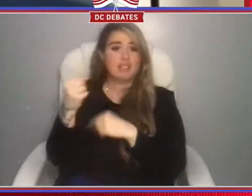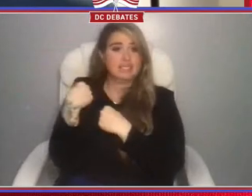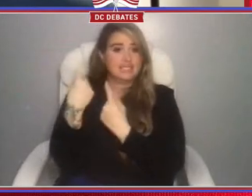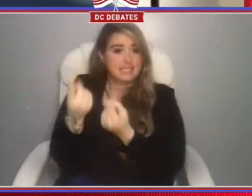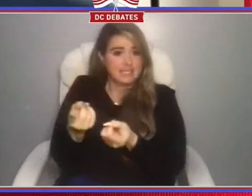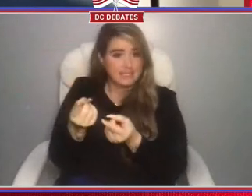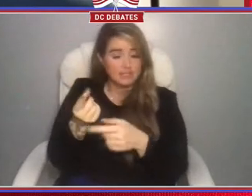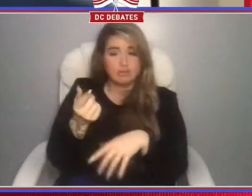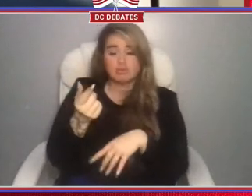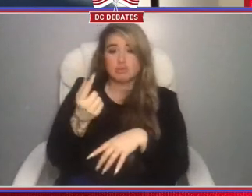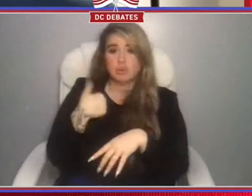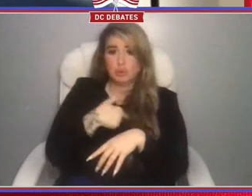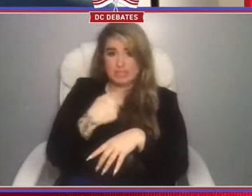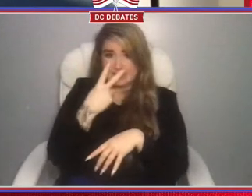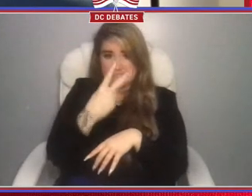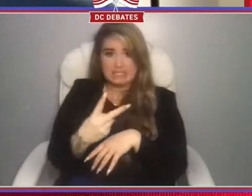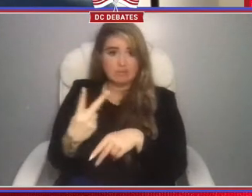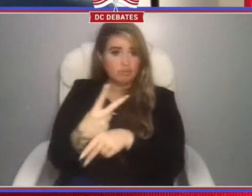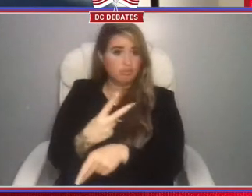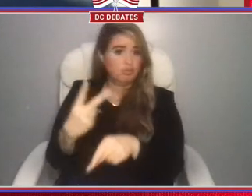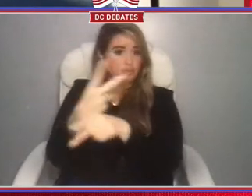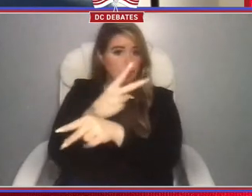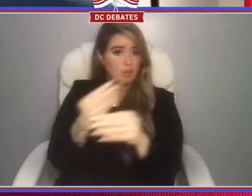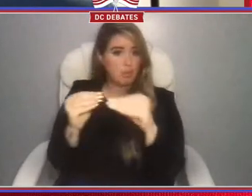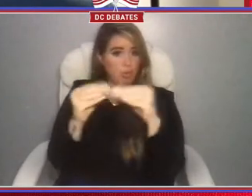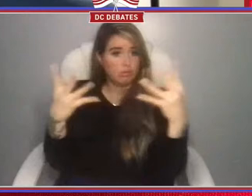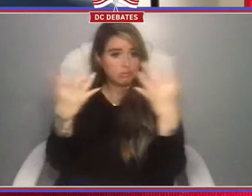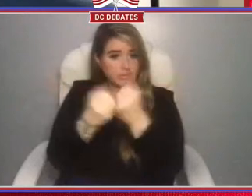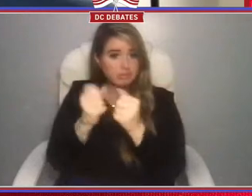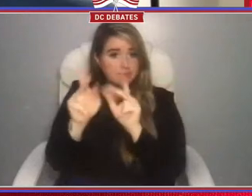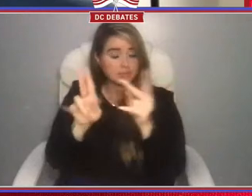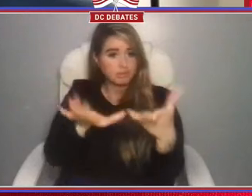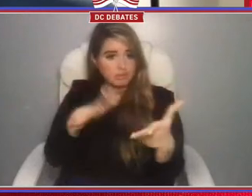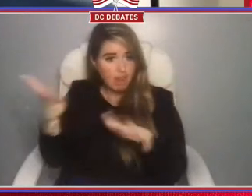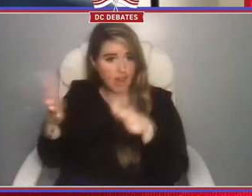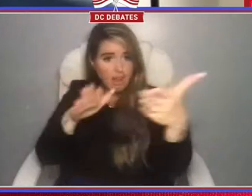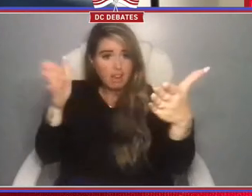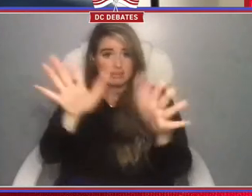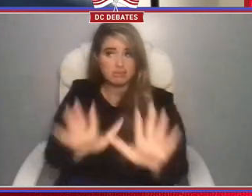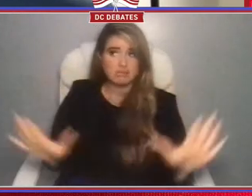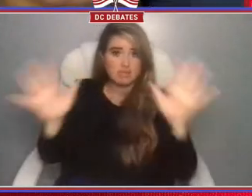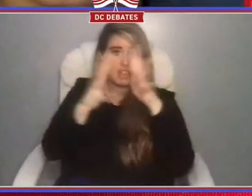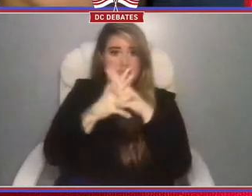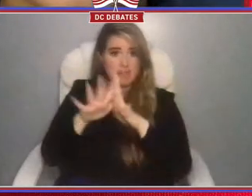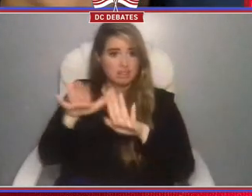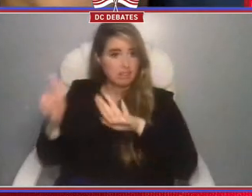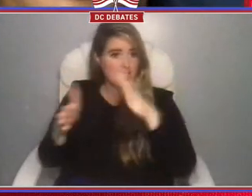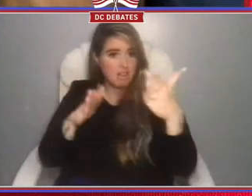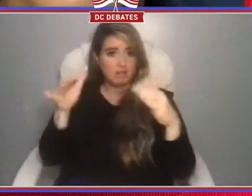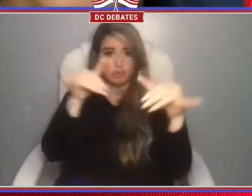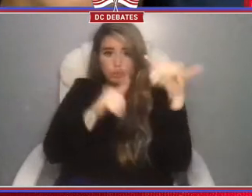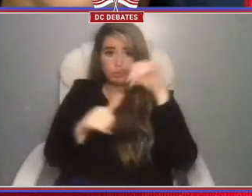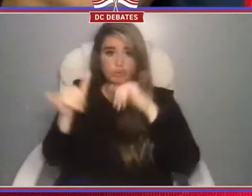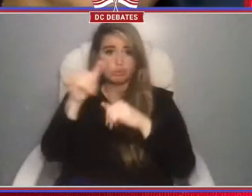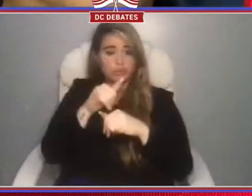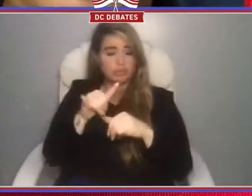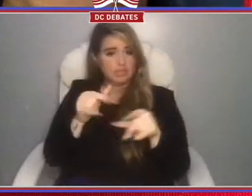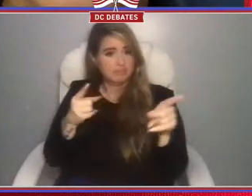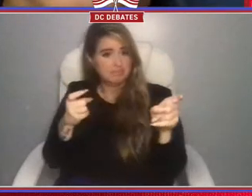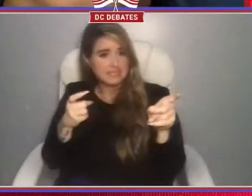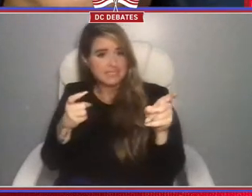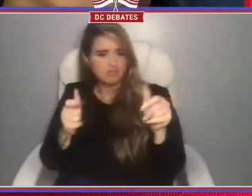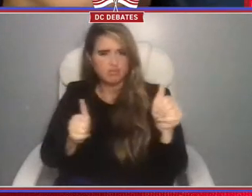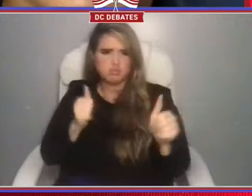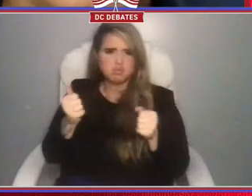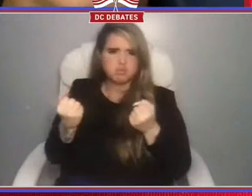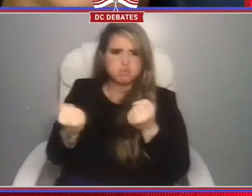in vehicular fatalities all across the United States of America. And we know that speed and aggressive driving is